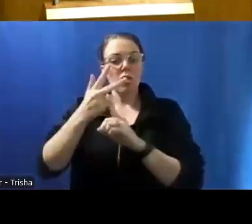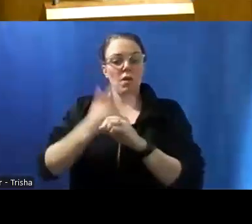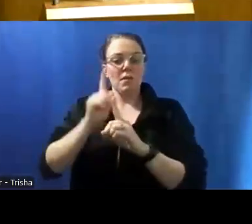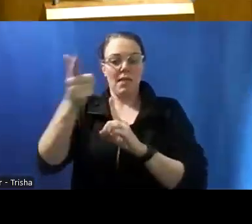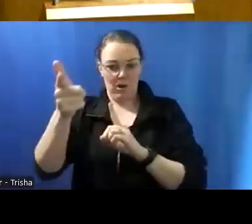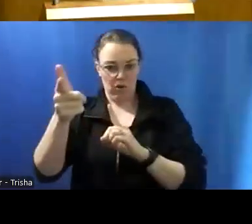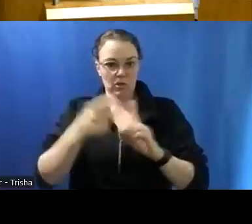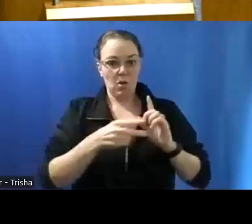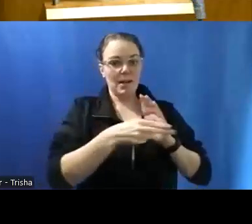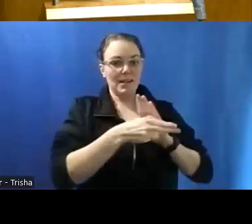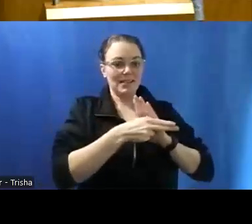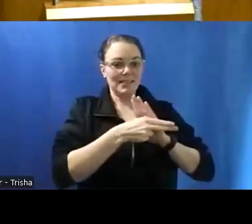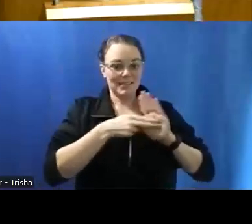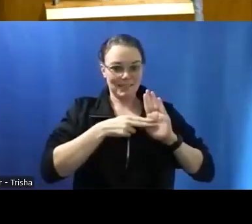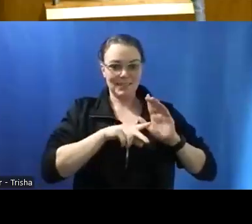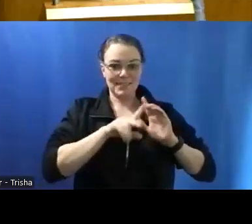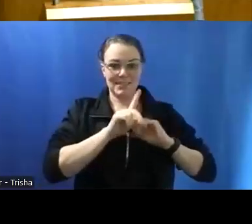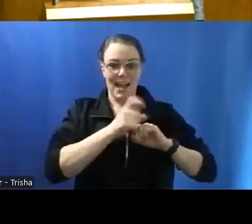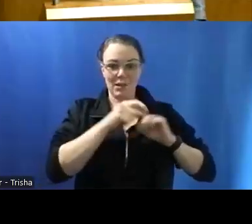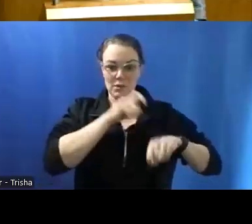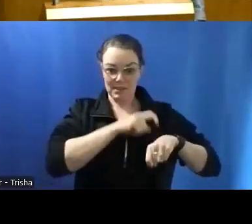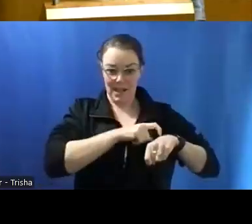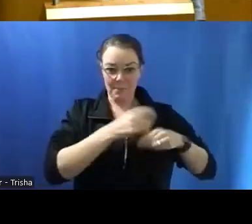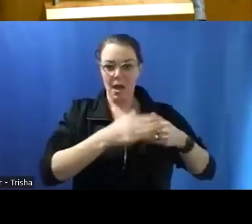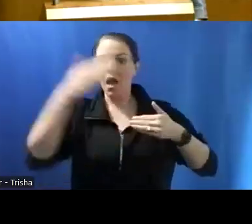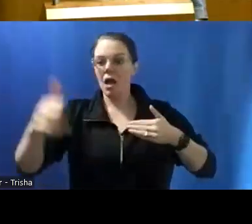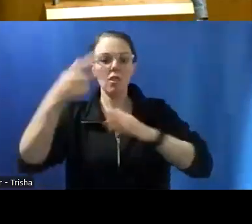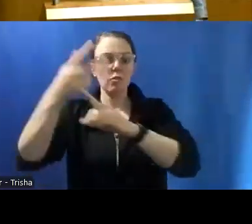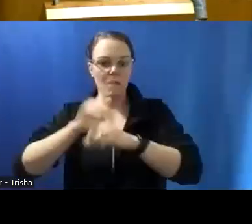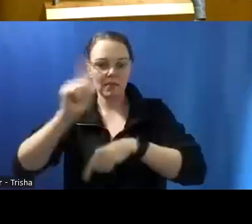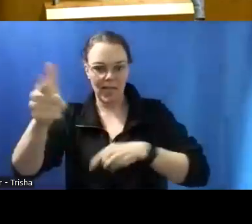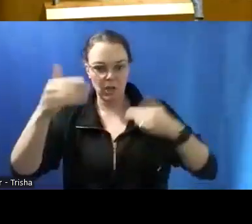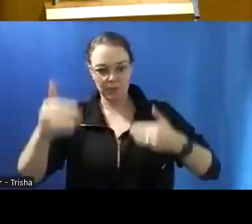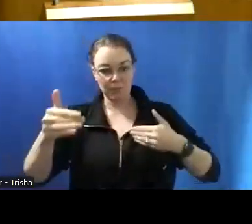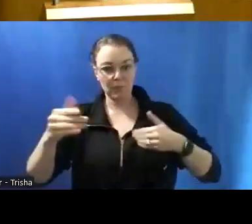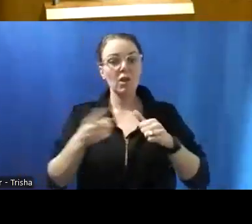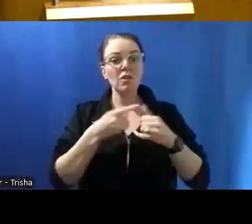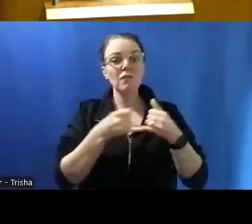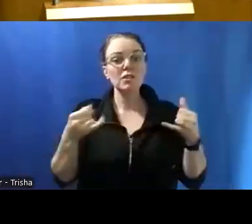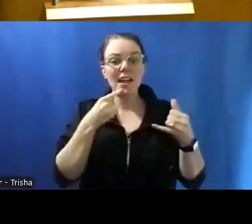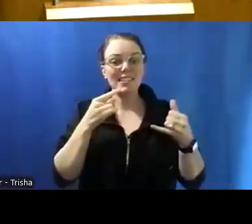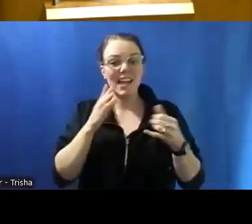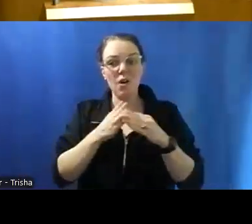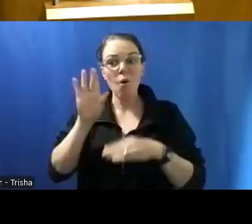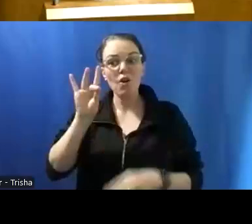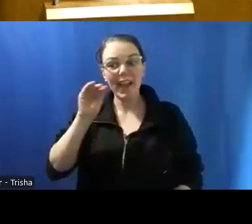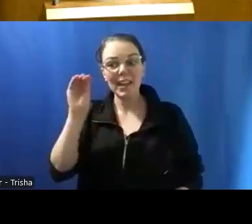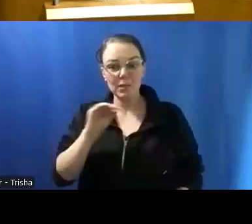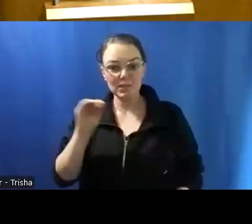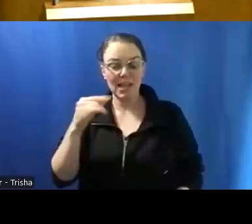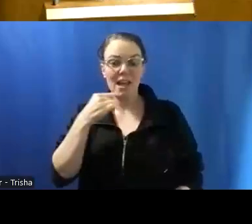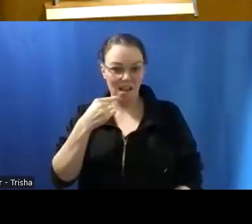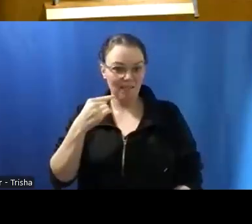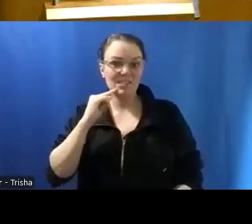afterwards. And the points I want to make here is the first line shows that at least initially, over 80% of people had significant